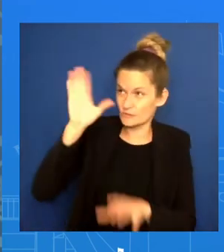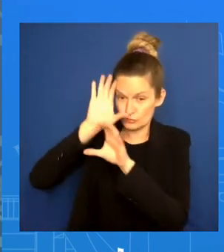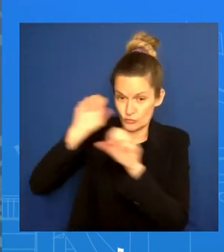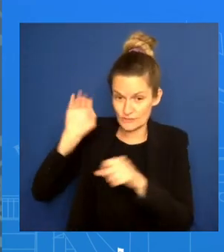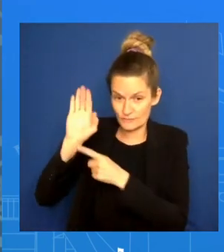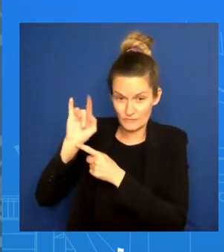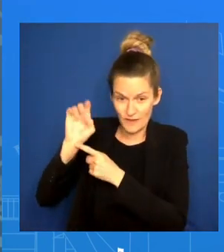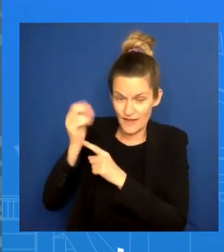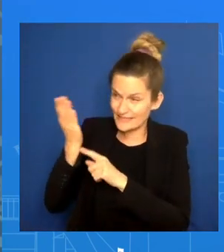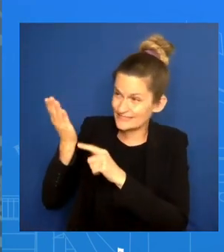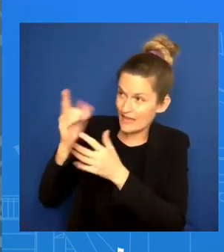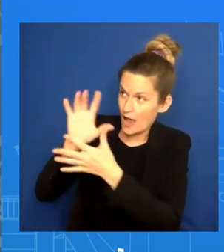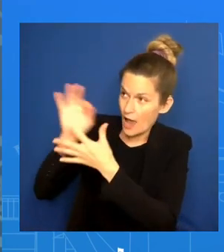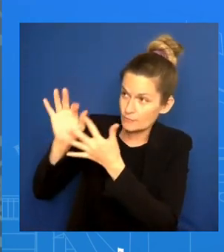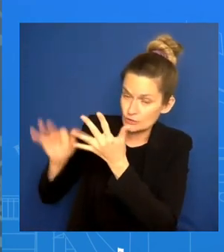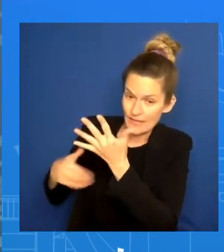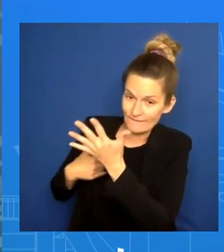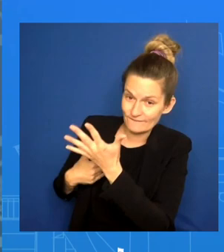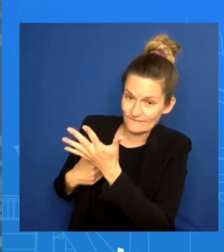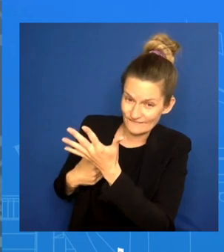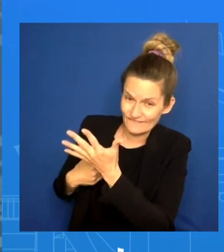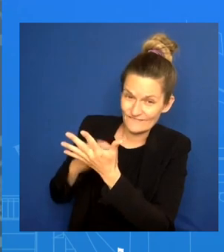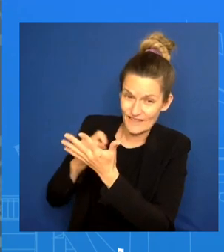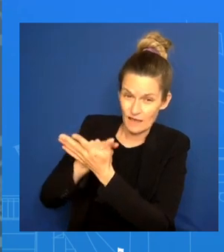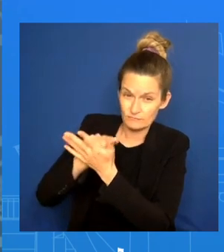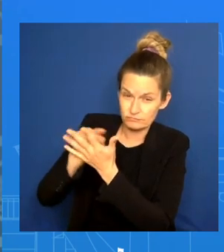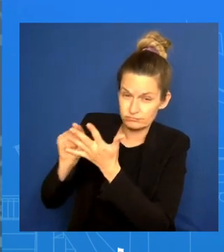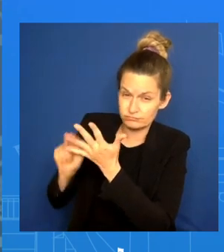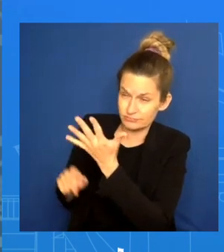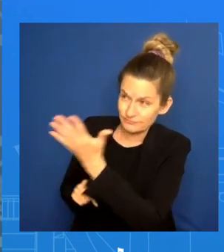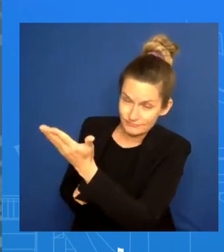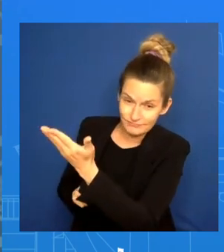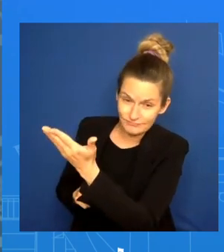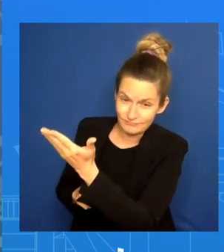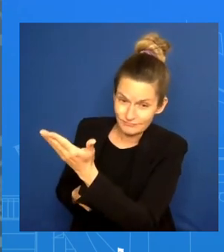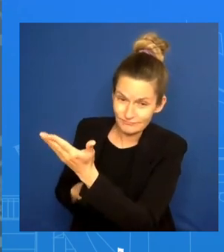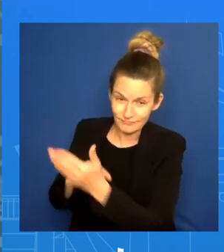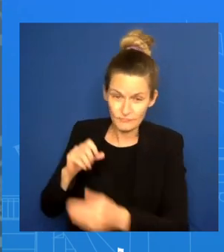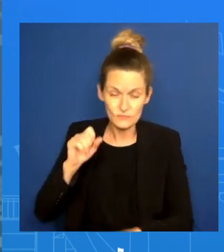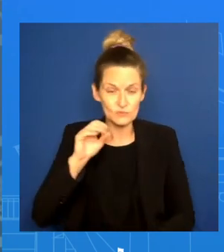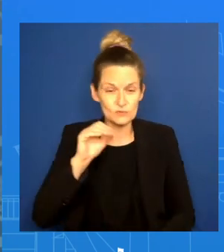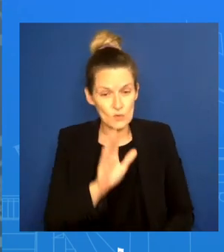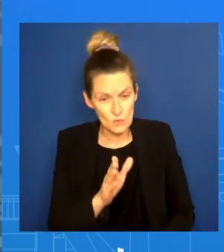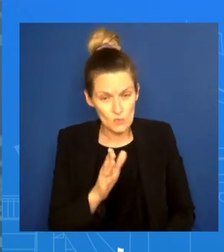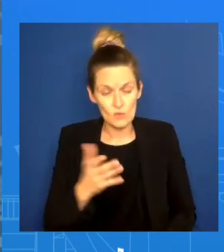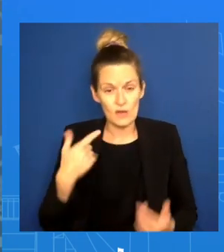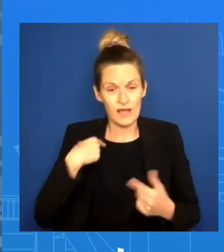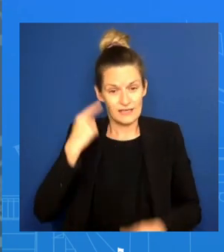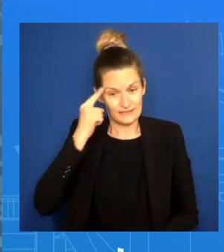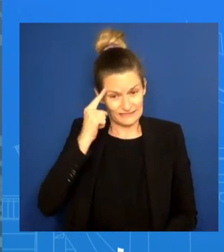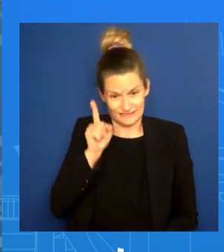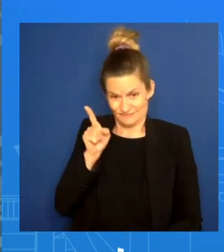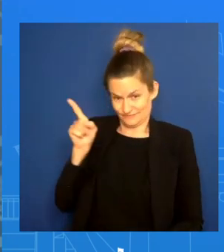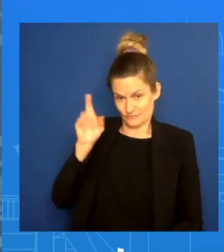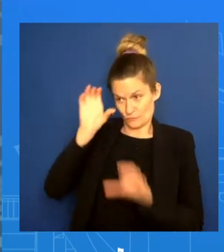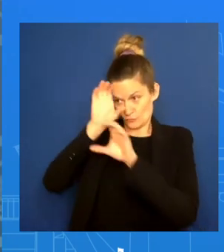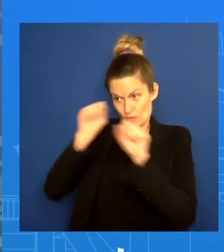in his mind, as I said at the top, the foremost in his mind is getting these Americans home. And obviously